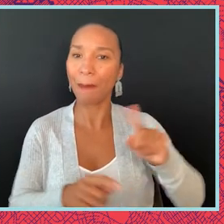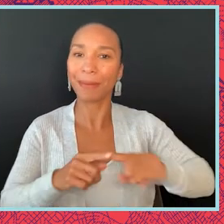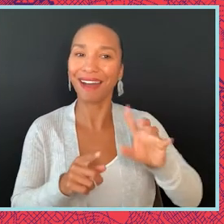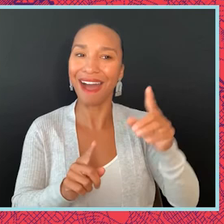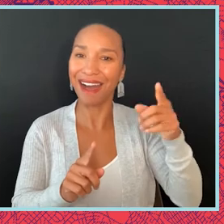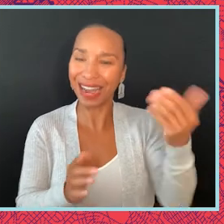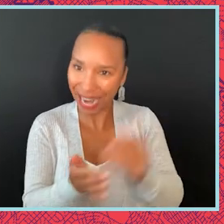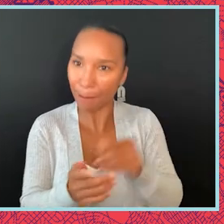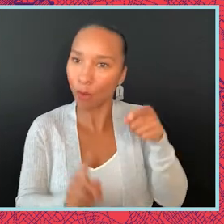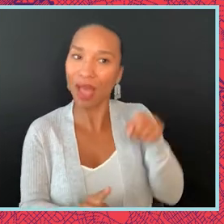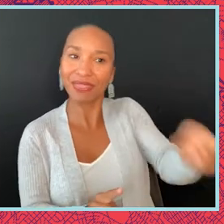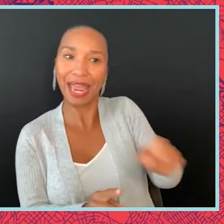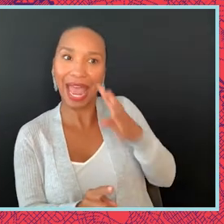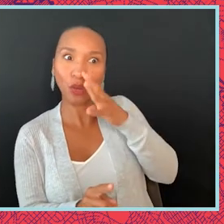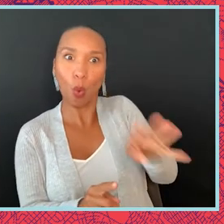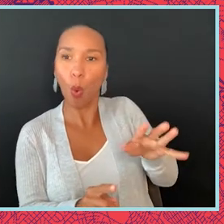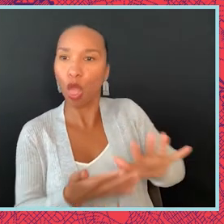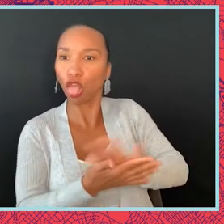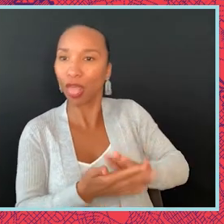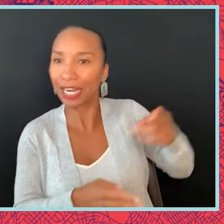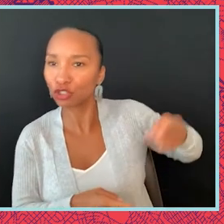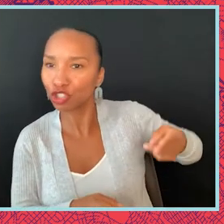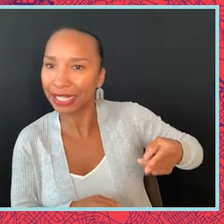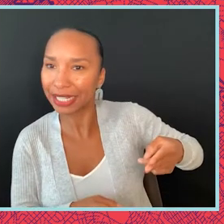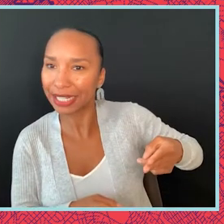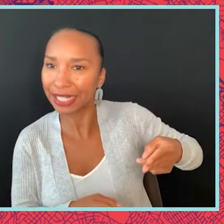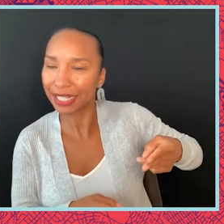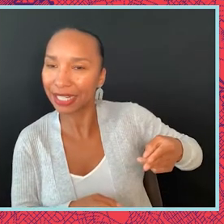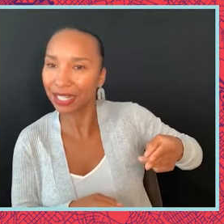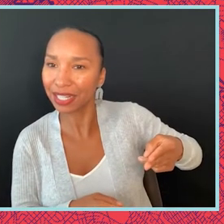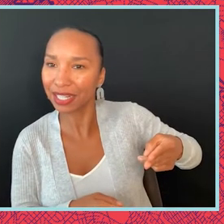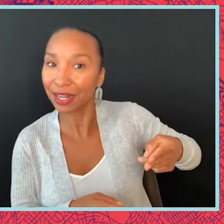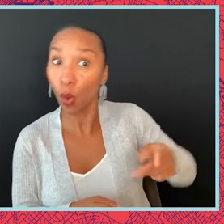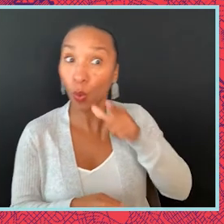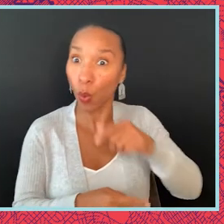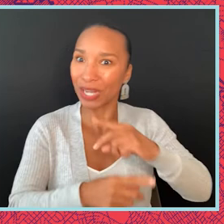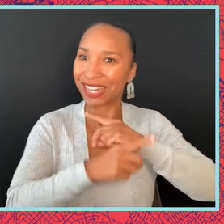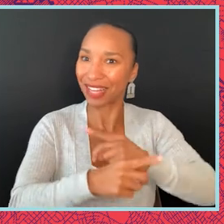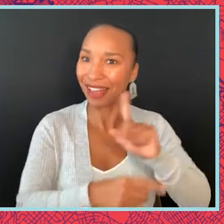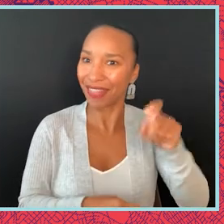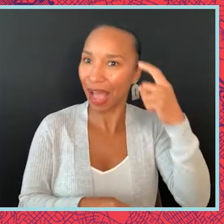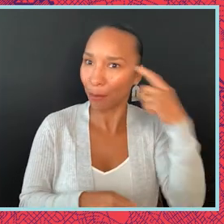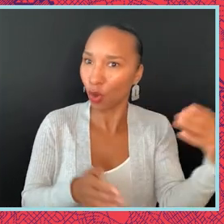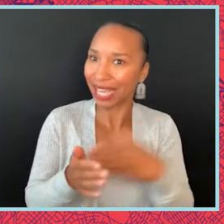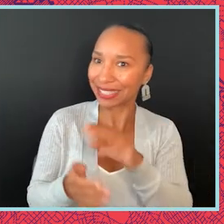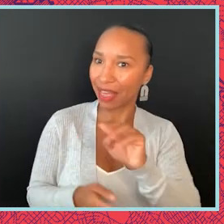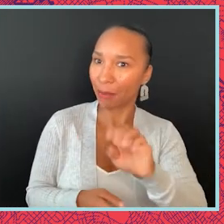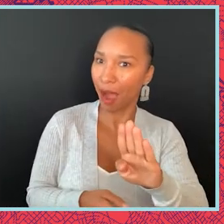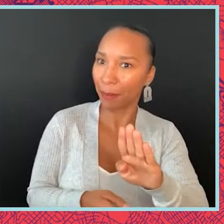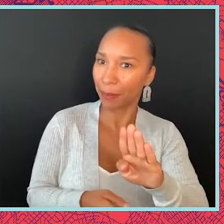is, there again, they ignore the history, right? Because who was it that defended the